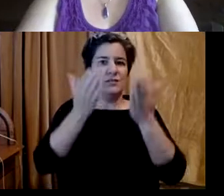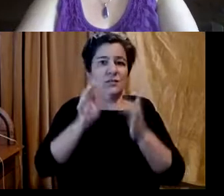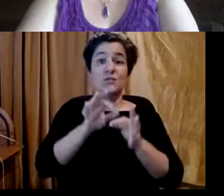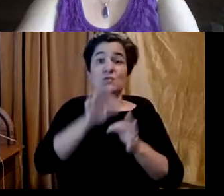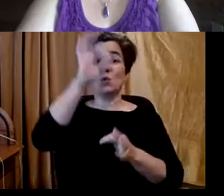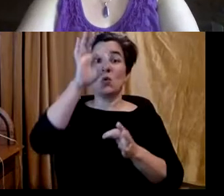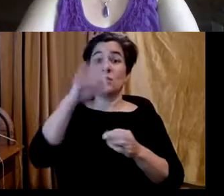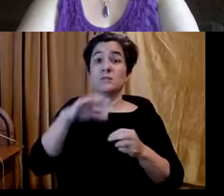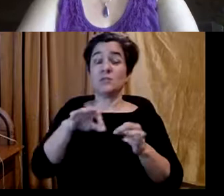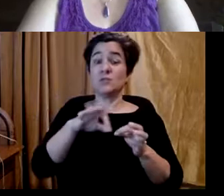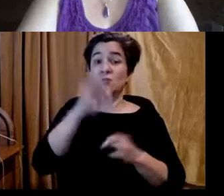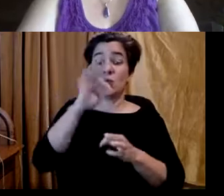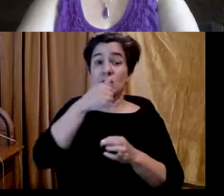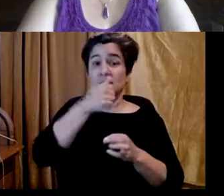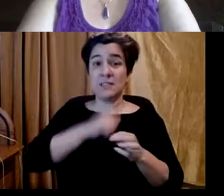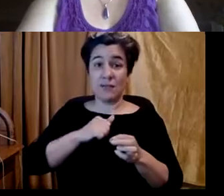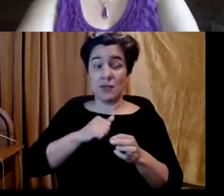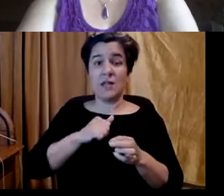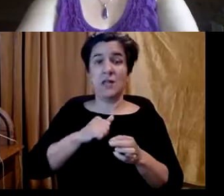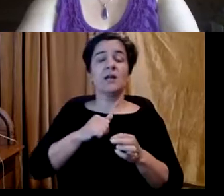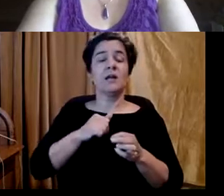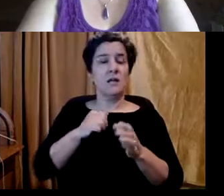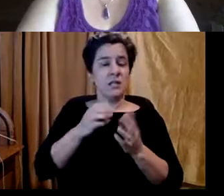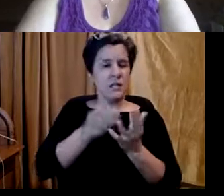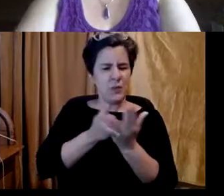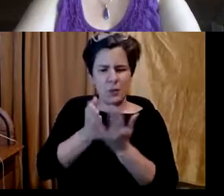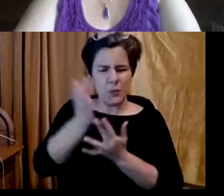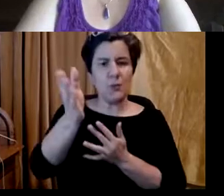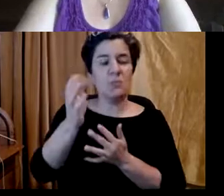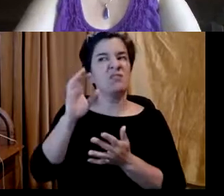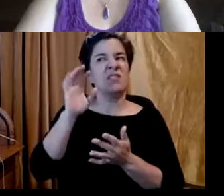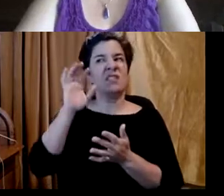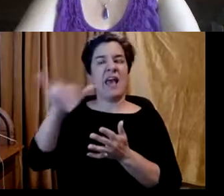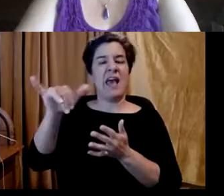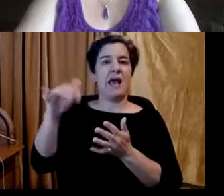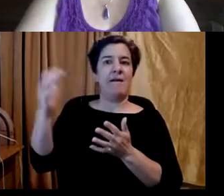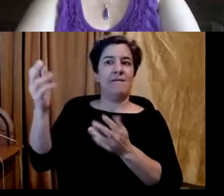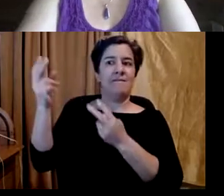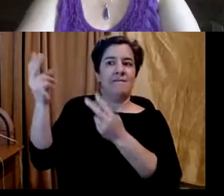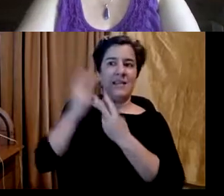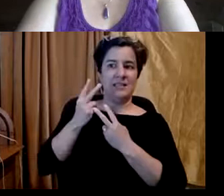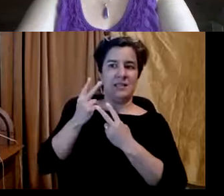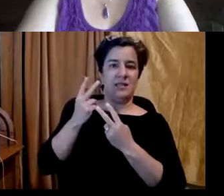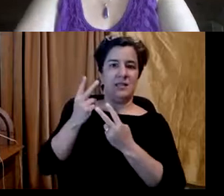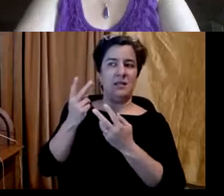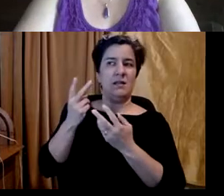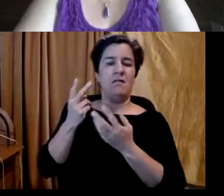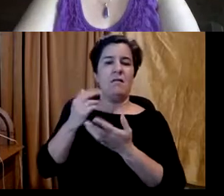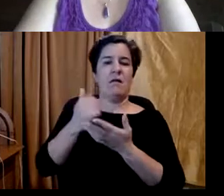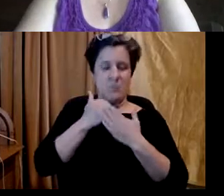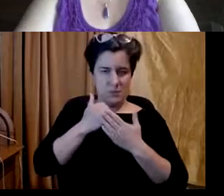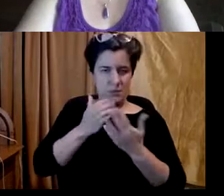in distress find their way. And that's how I knew I was going to make it through all of this. But those messages stopped coming